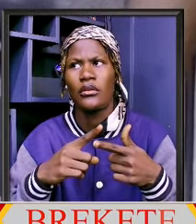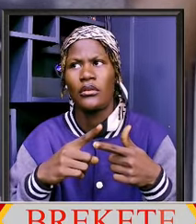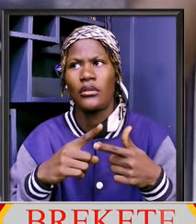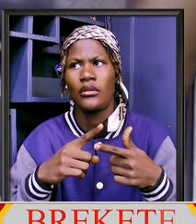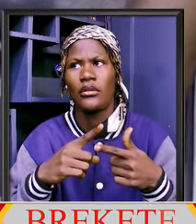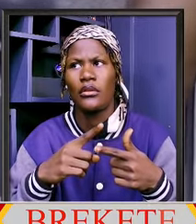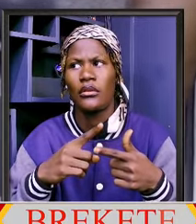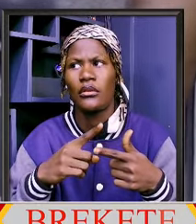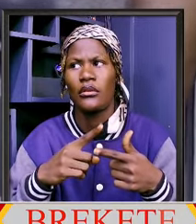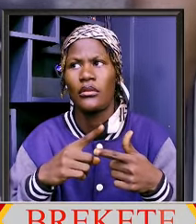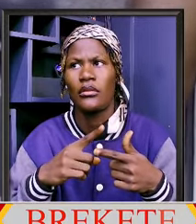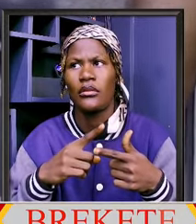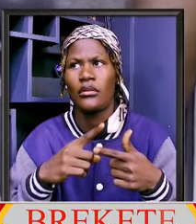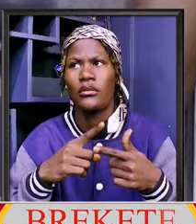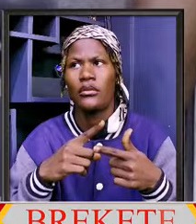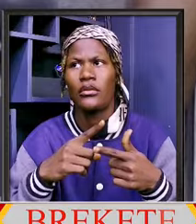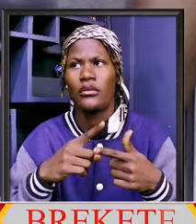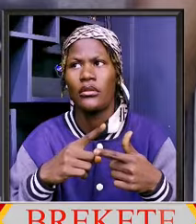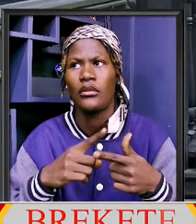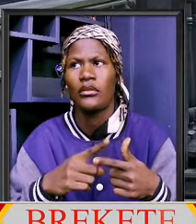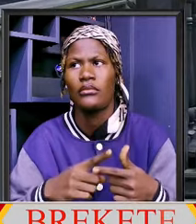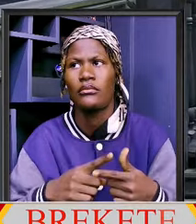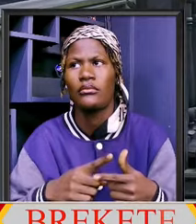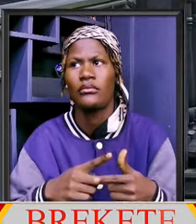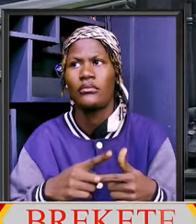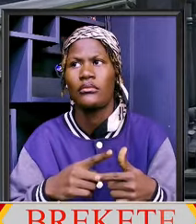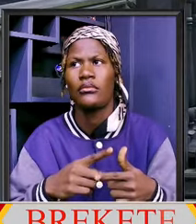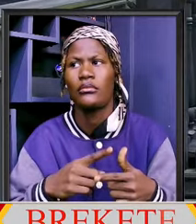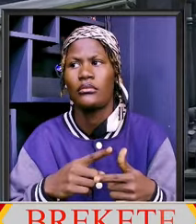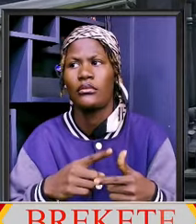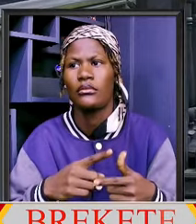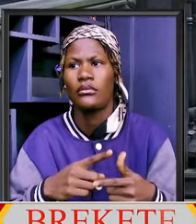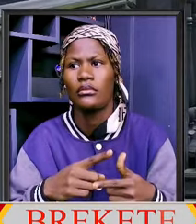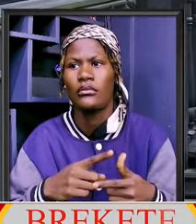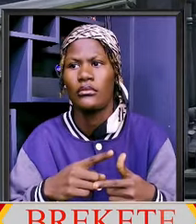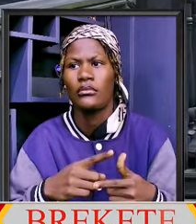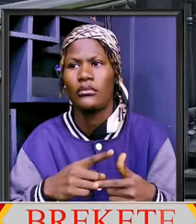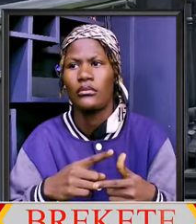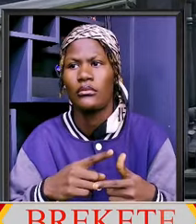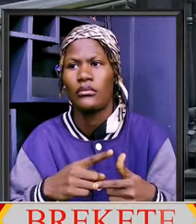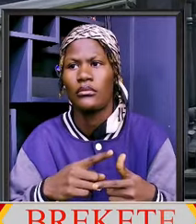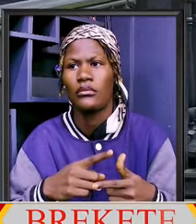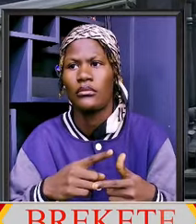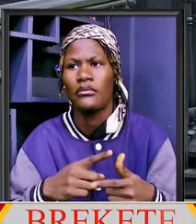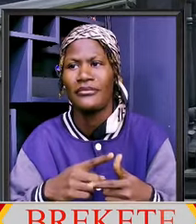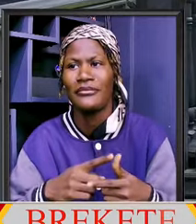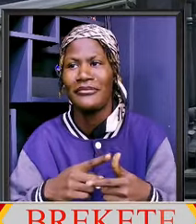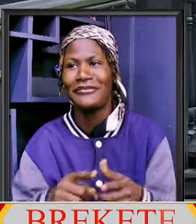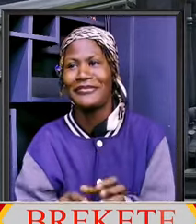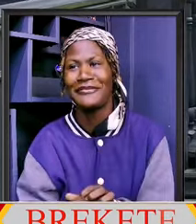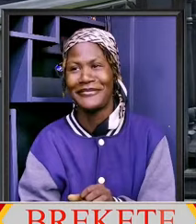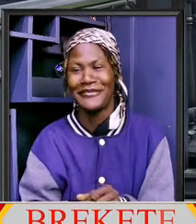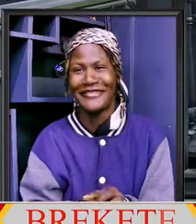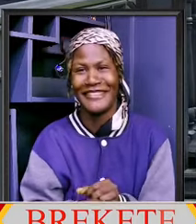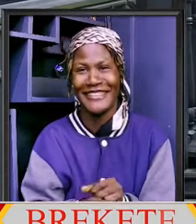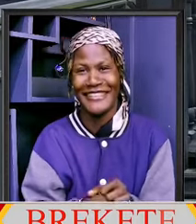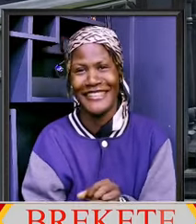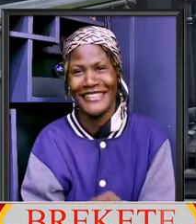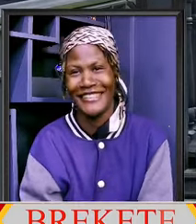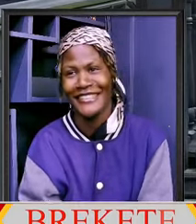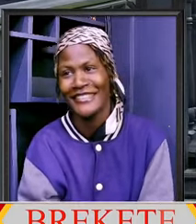Remove the shot. Sir? Remove the shot now, cameraman, come out the shot. This all? No, not you, ma.